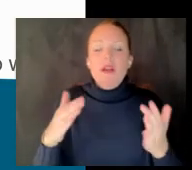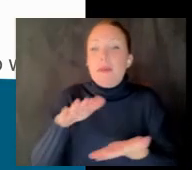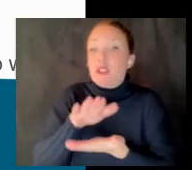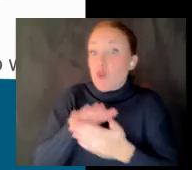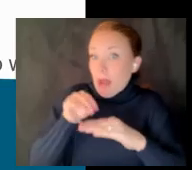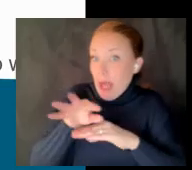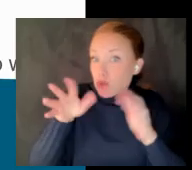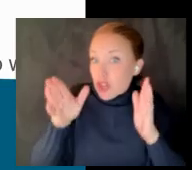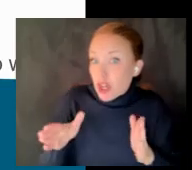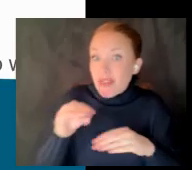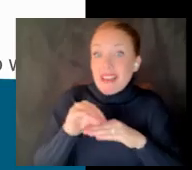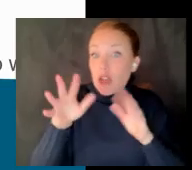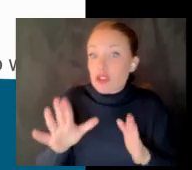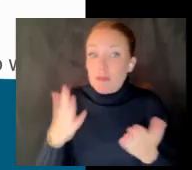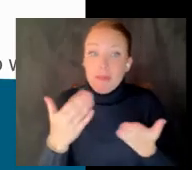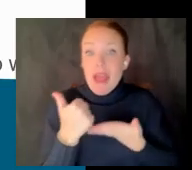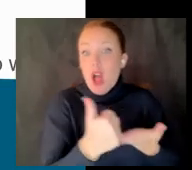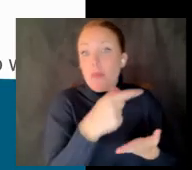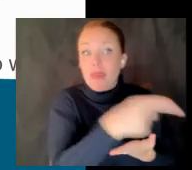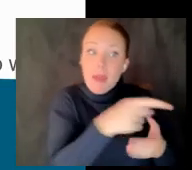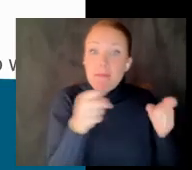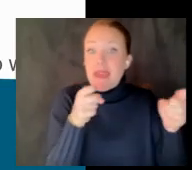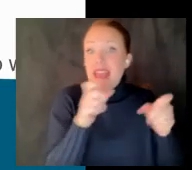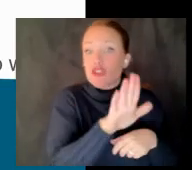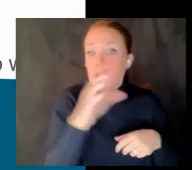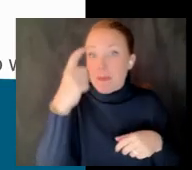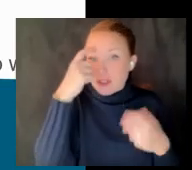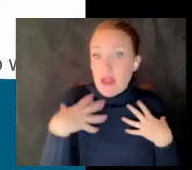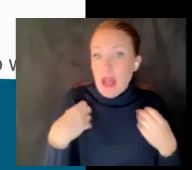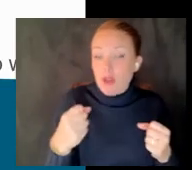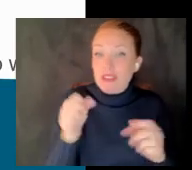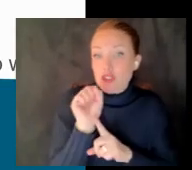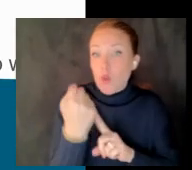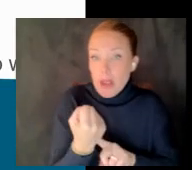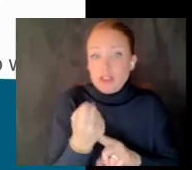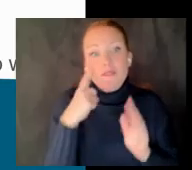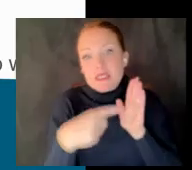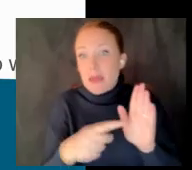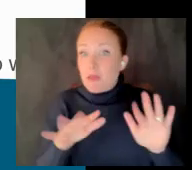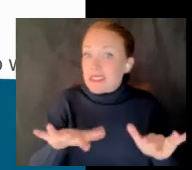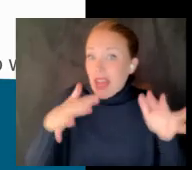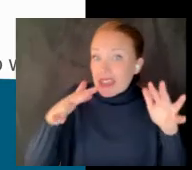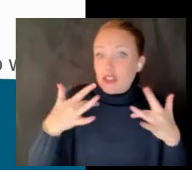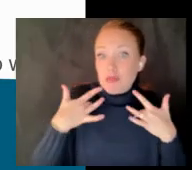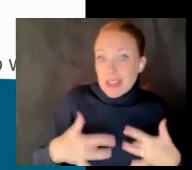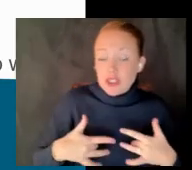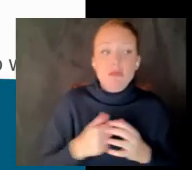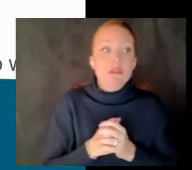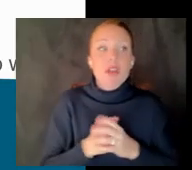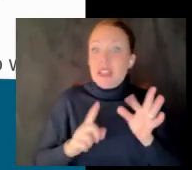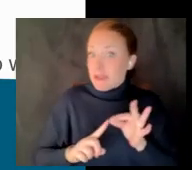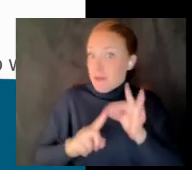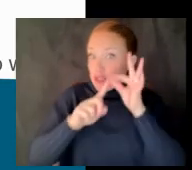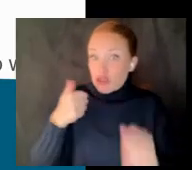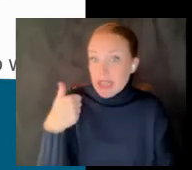help a student manage a mental health condition, such as anxiety or depression. Additionally, specialized transportation may also need